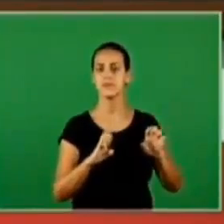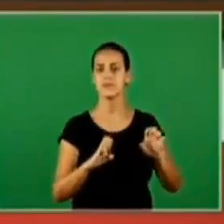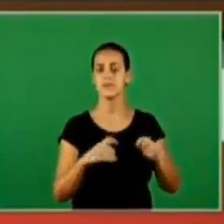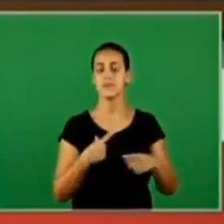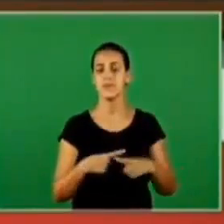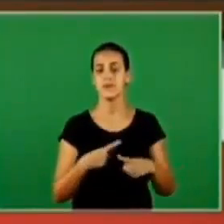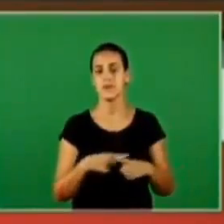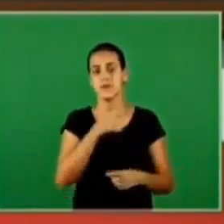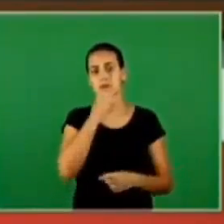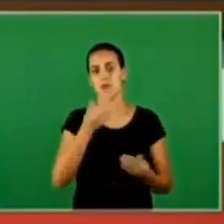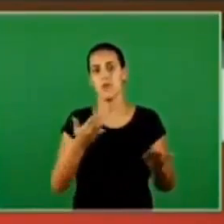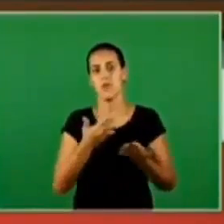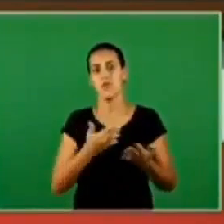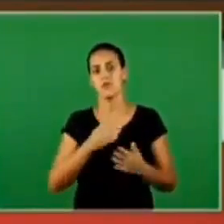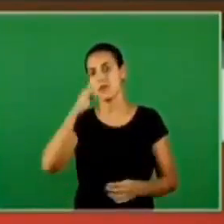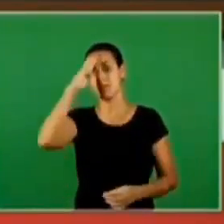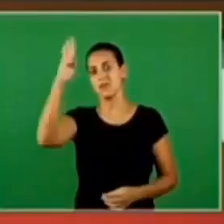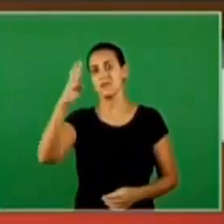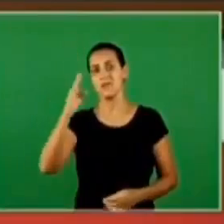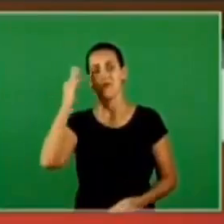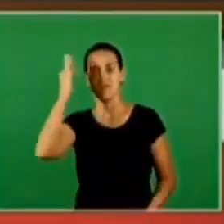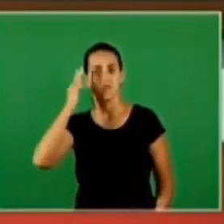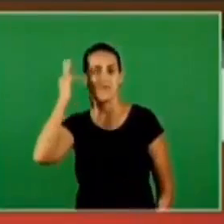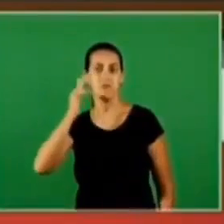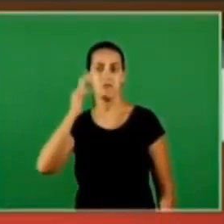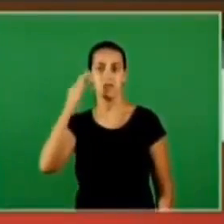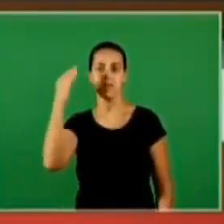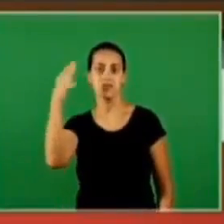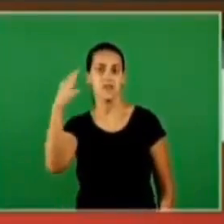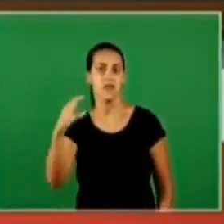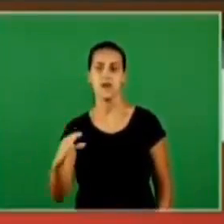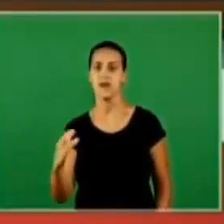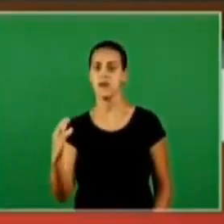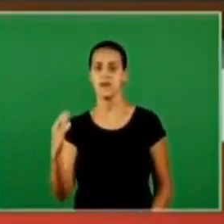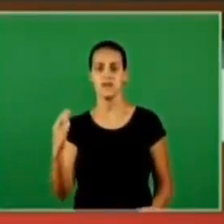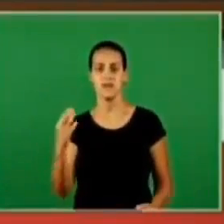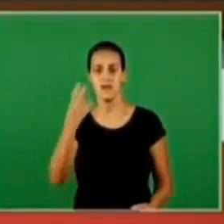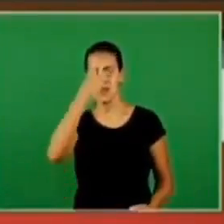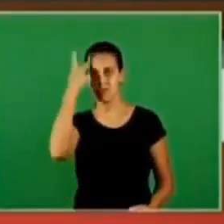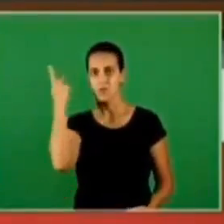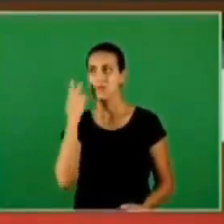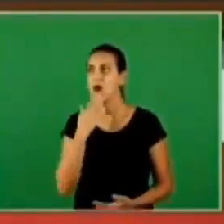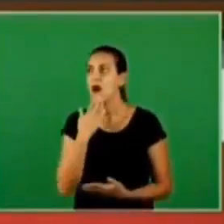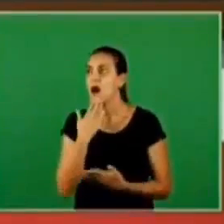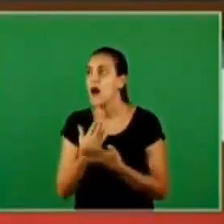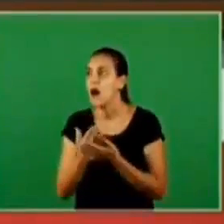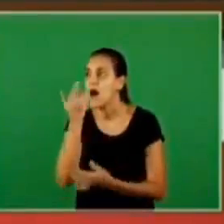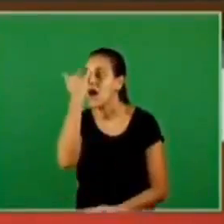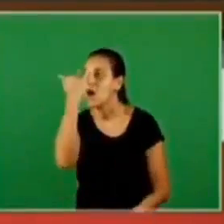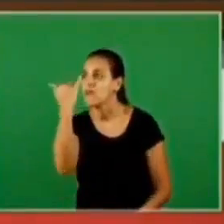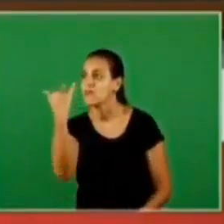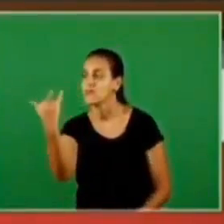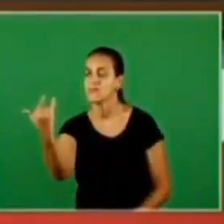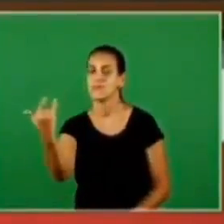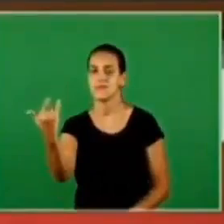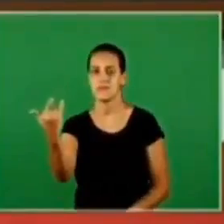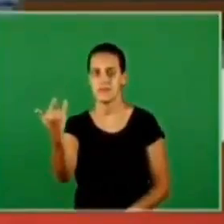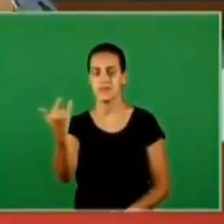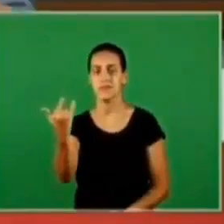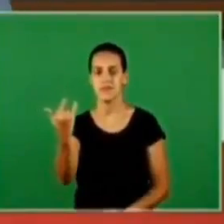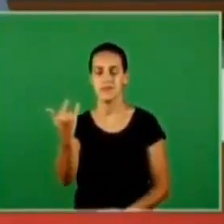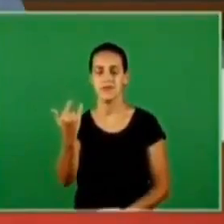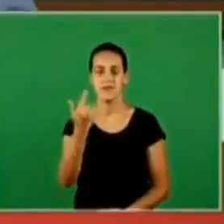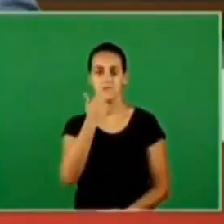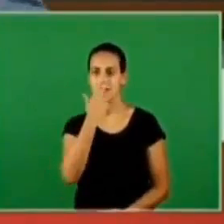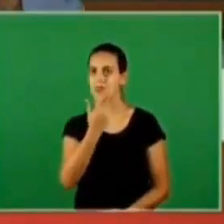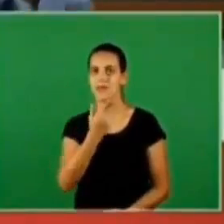to do. Today, we speak about reason, we speak about philosophy, and people live off of this.